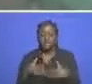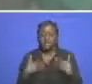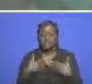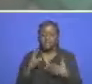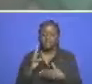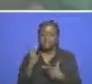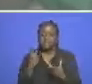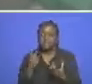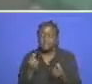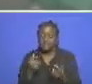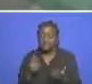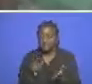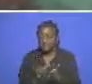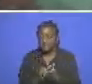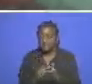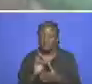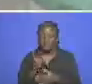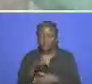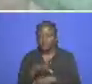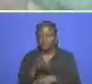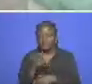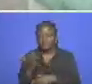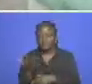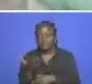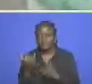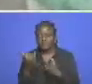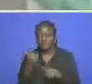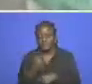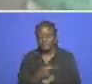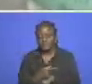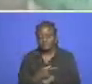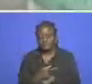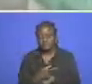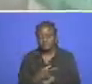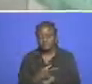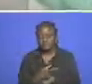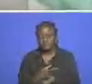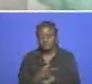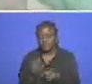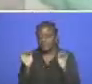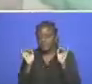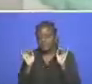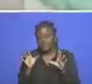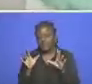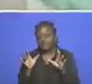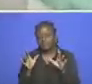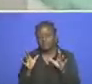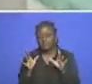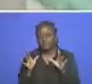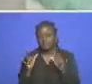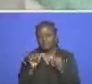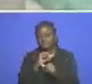so. We found here today a terrible situation.